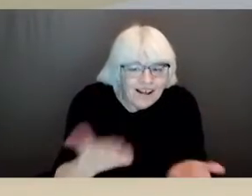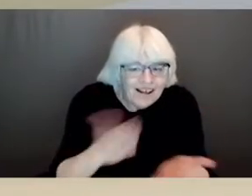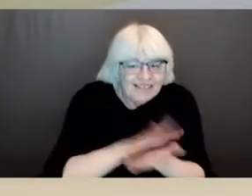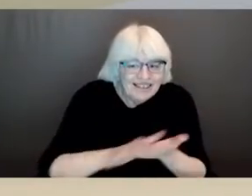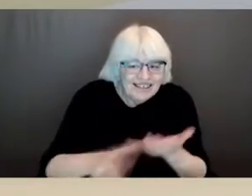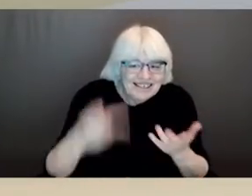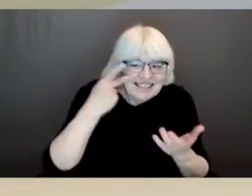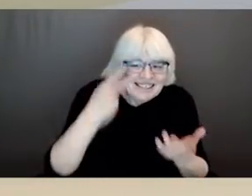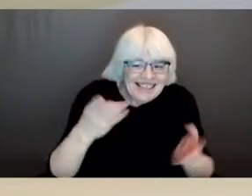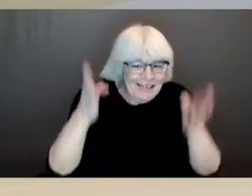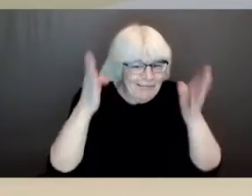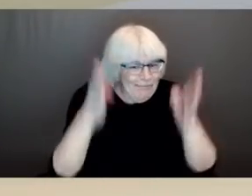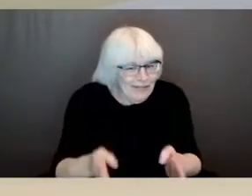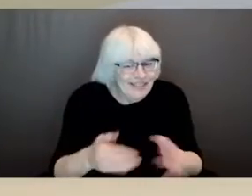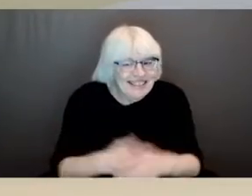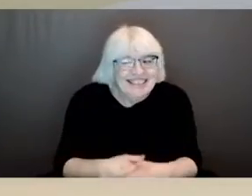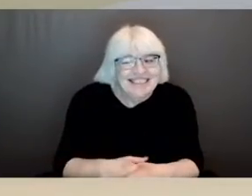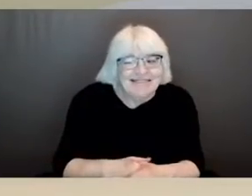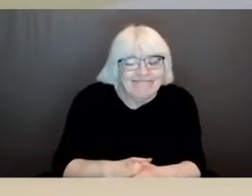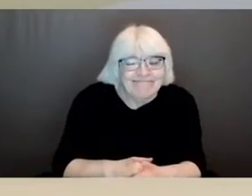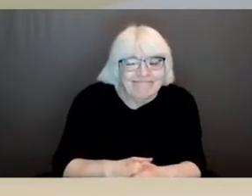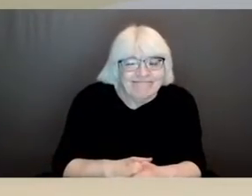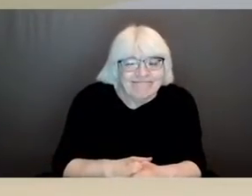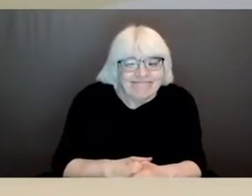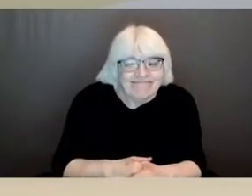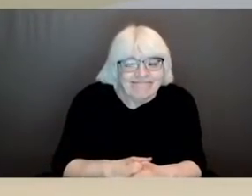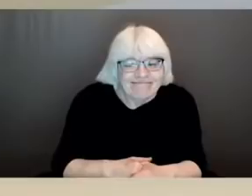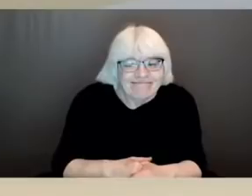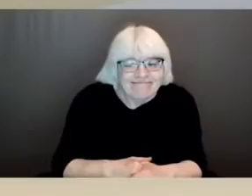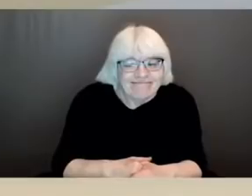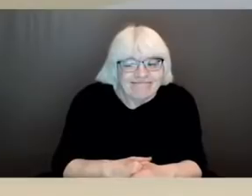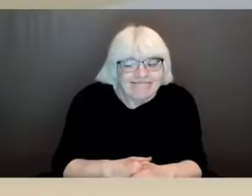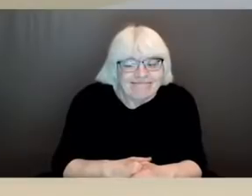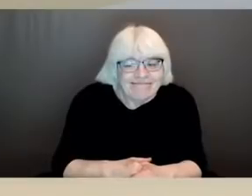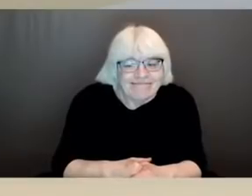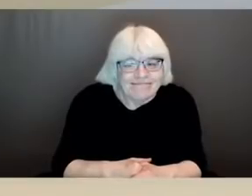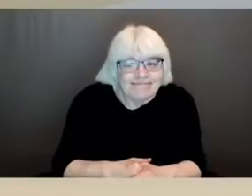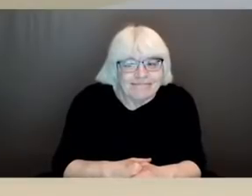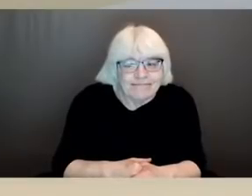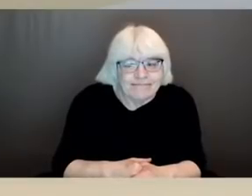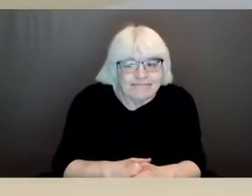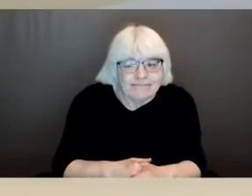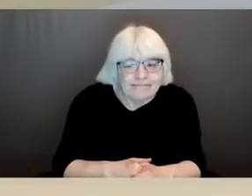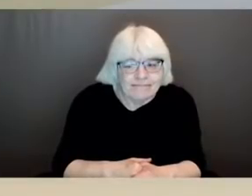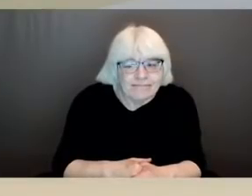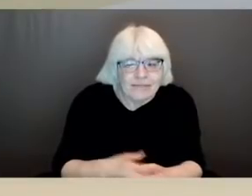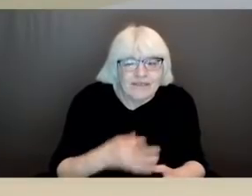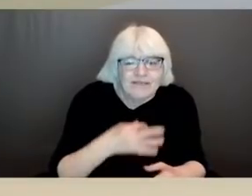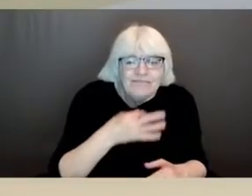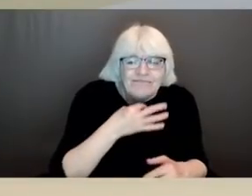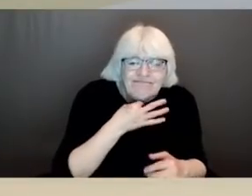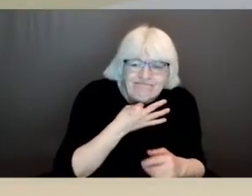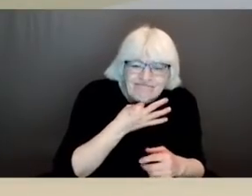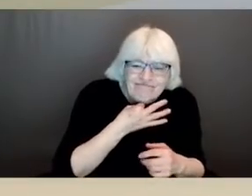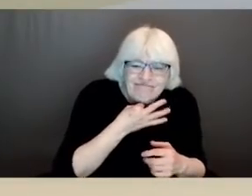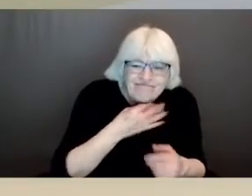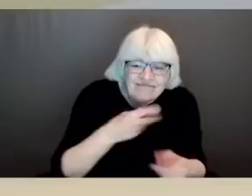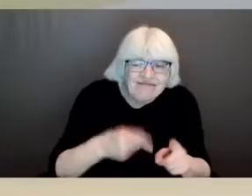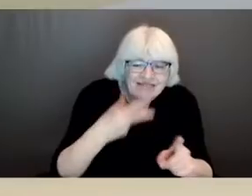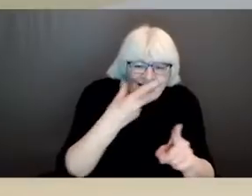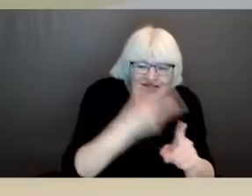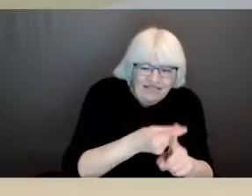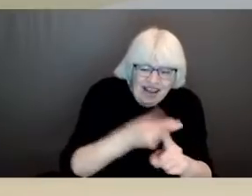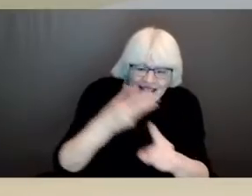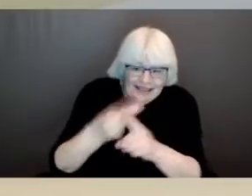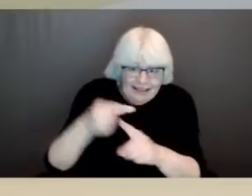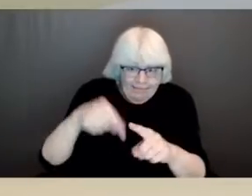I suppose first, just curious about sort of the Vax Pass. I know you touched on numbers. I don't know how much you can sort